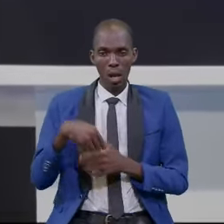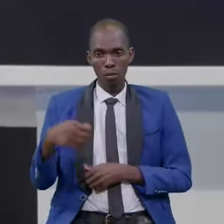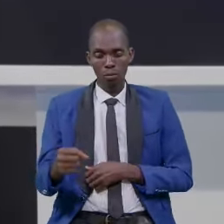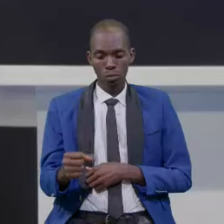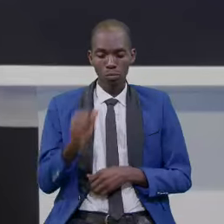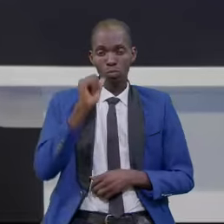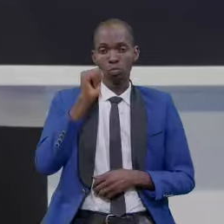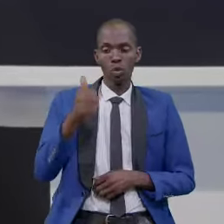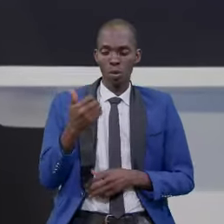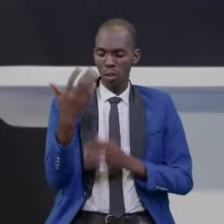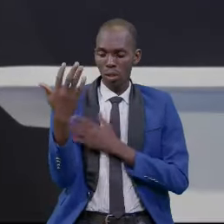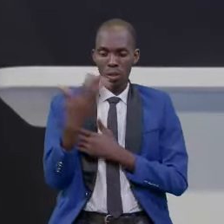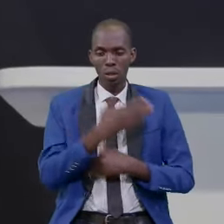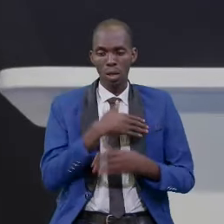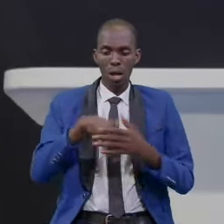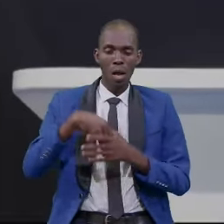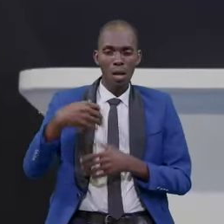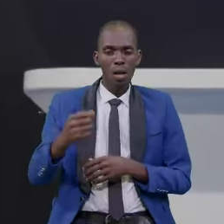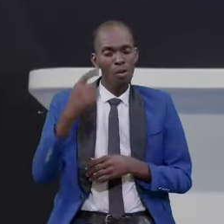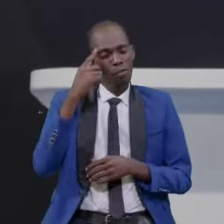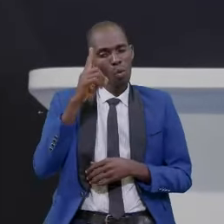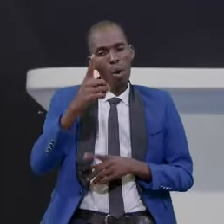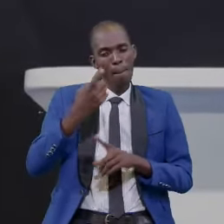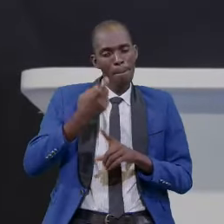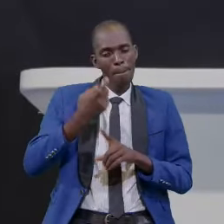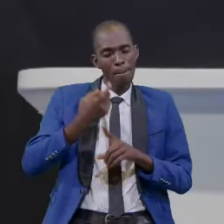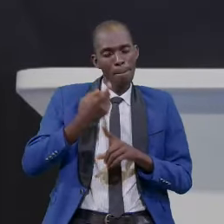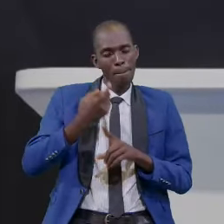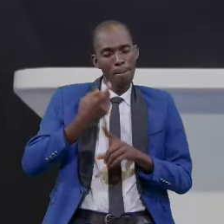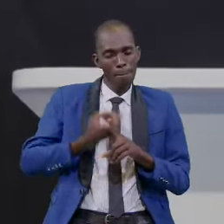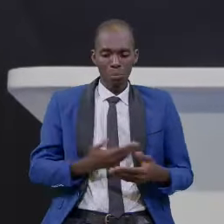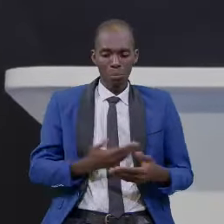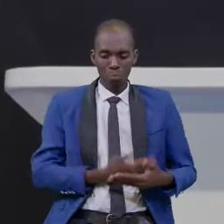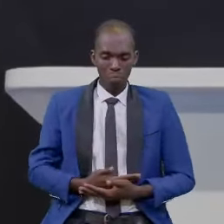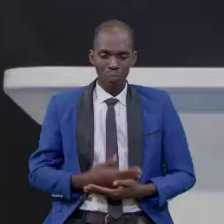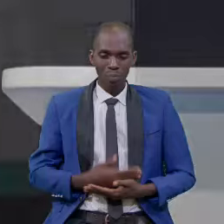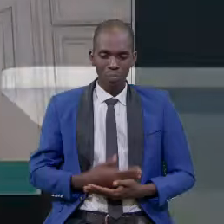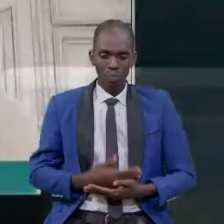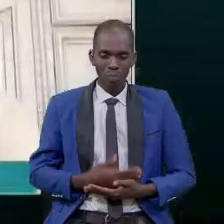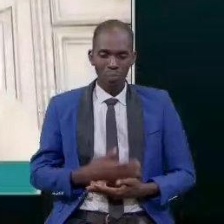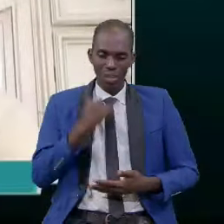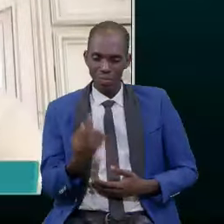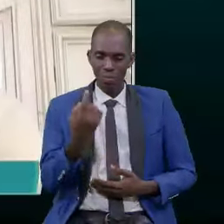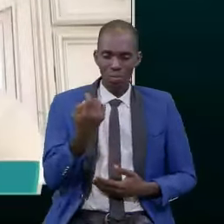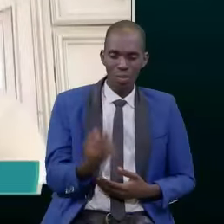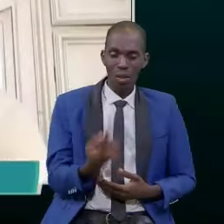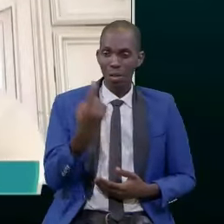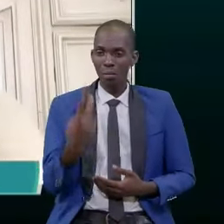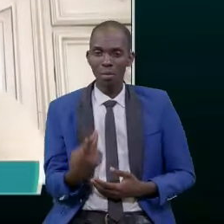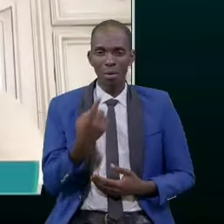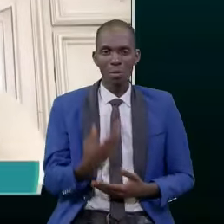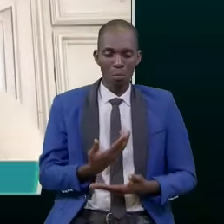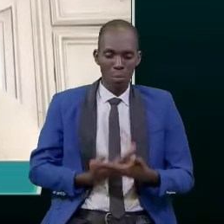for 1 month the child is being gradually born. No. The same thing, we've been